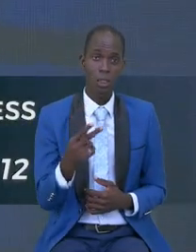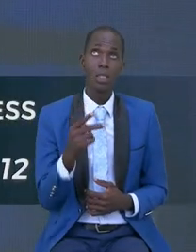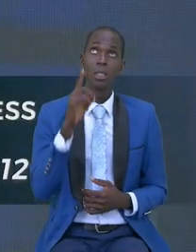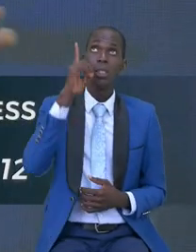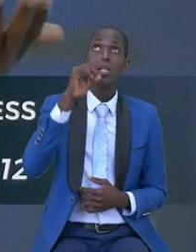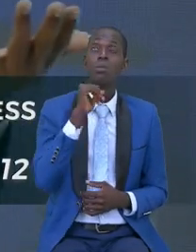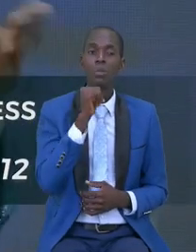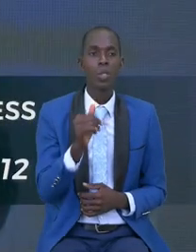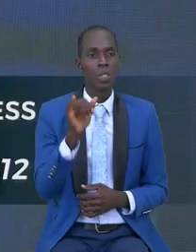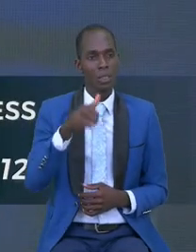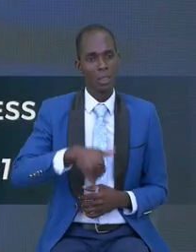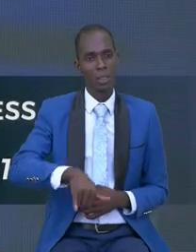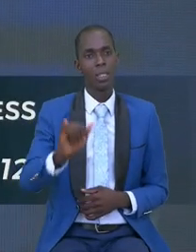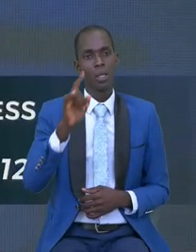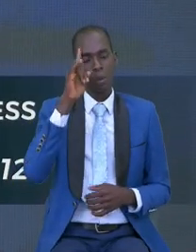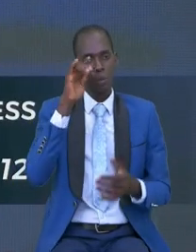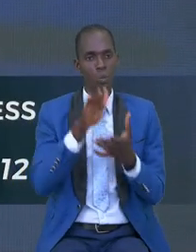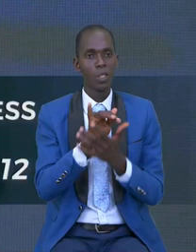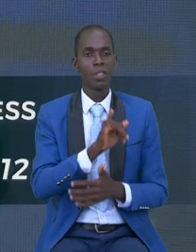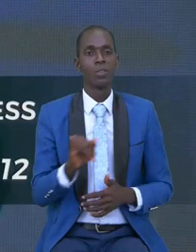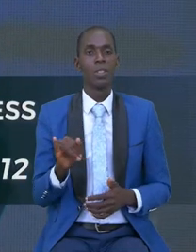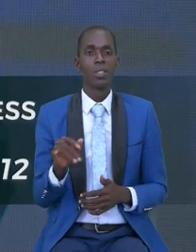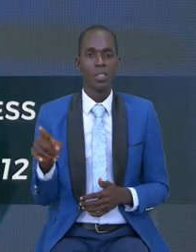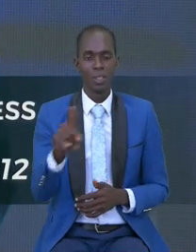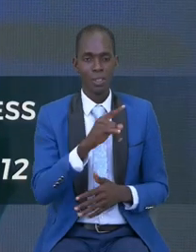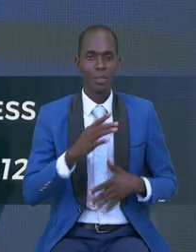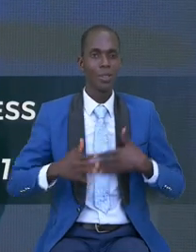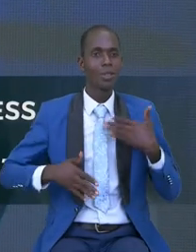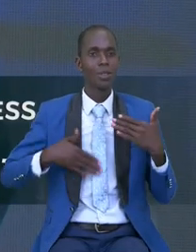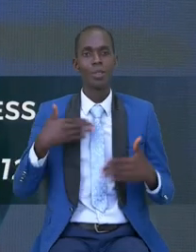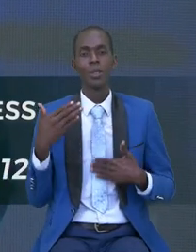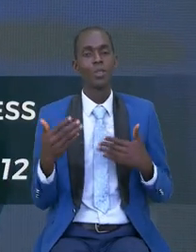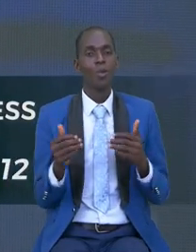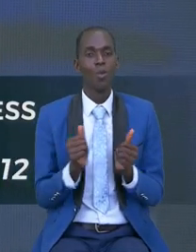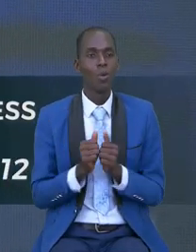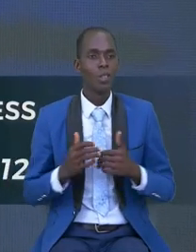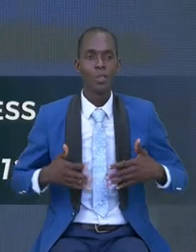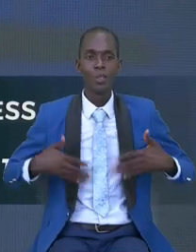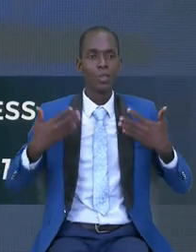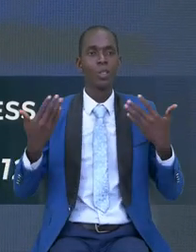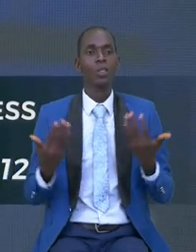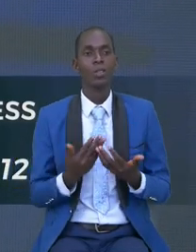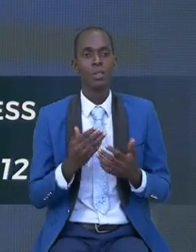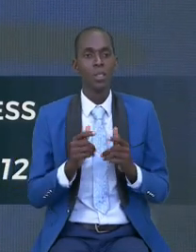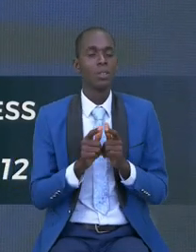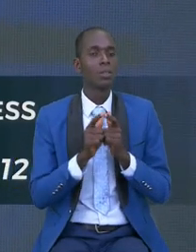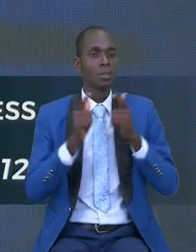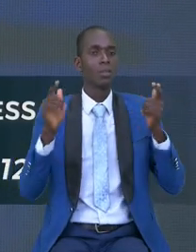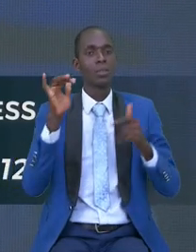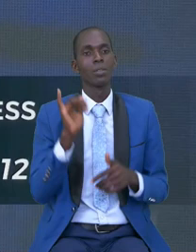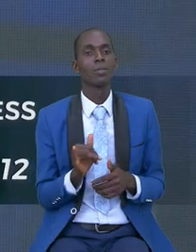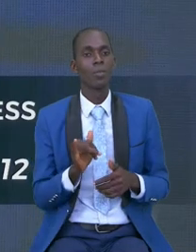not, yet believing ye rejoice with joy